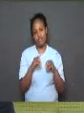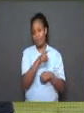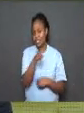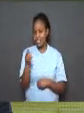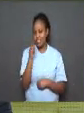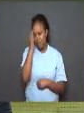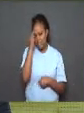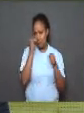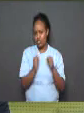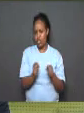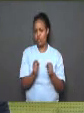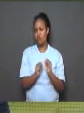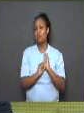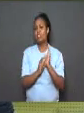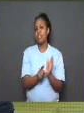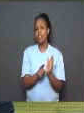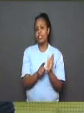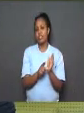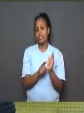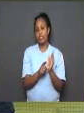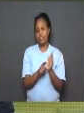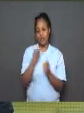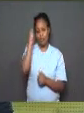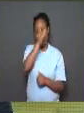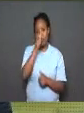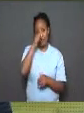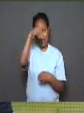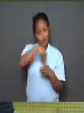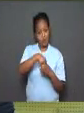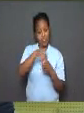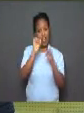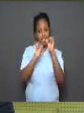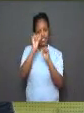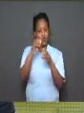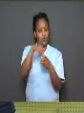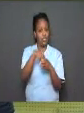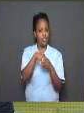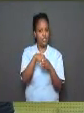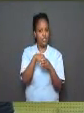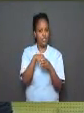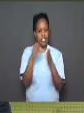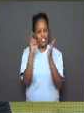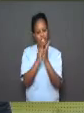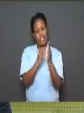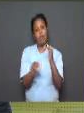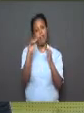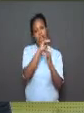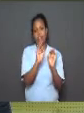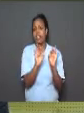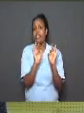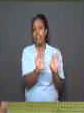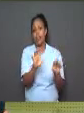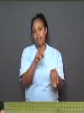Students, can you think of an example in Ethiopian history when rule